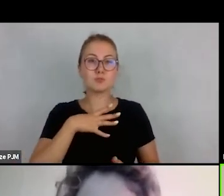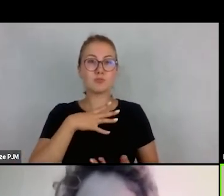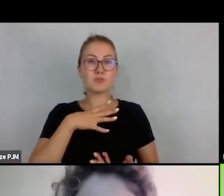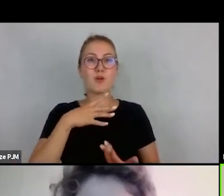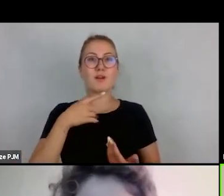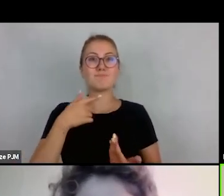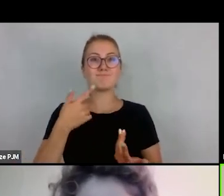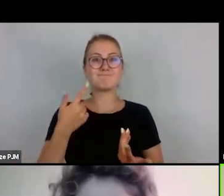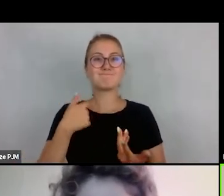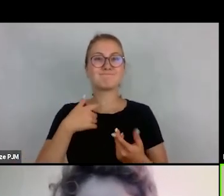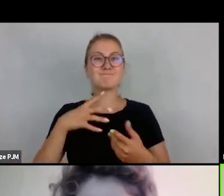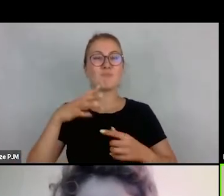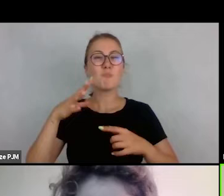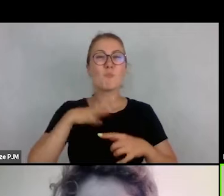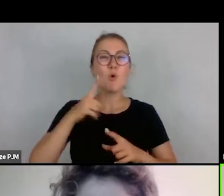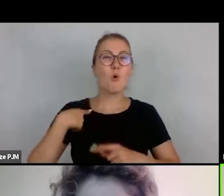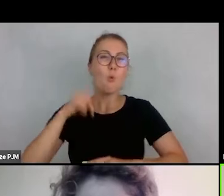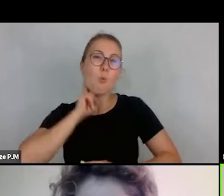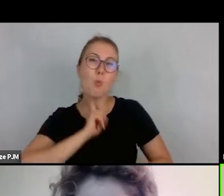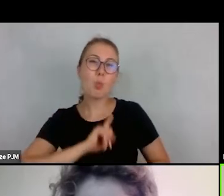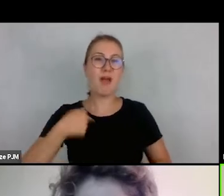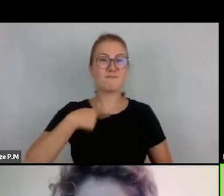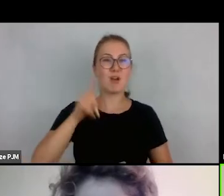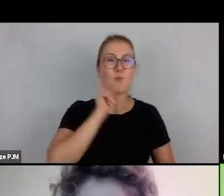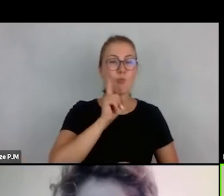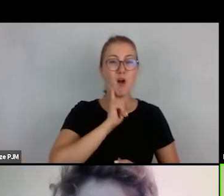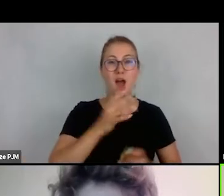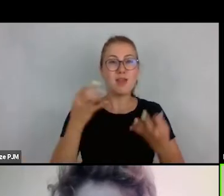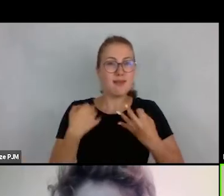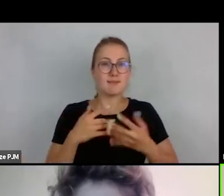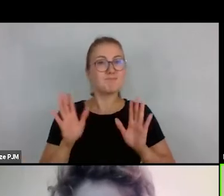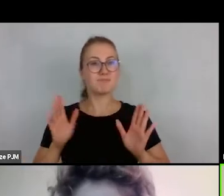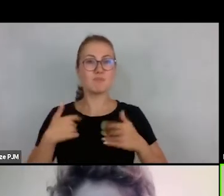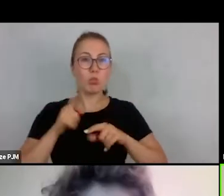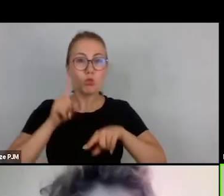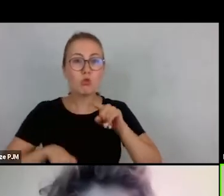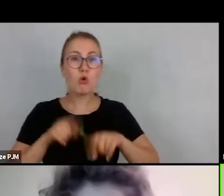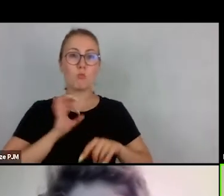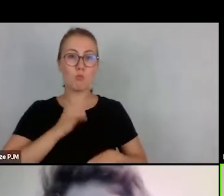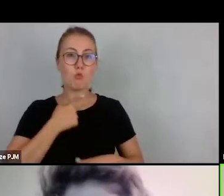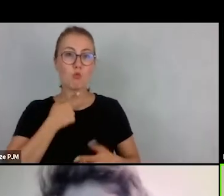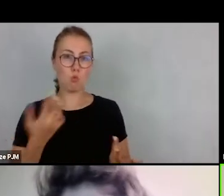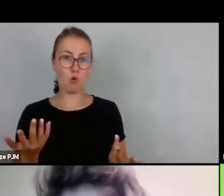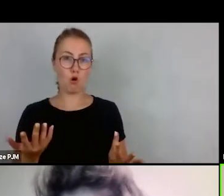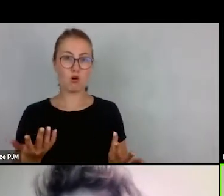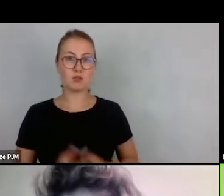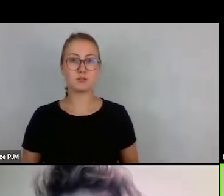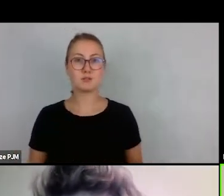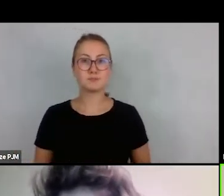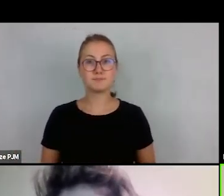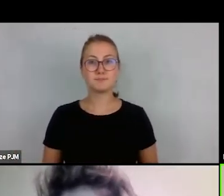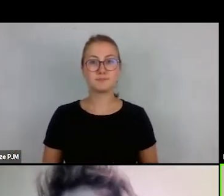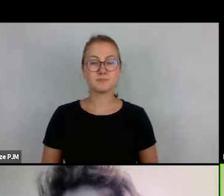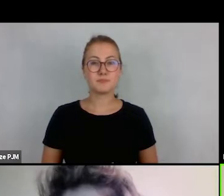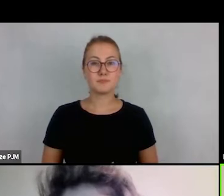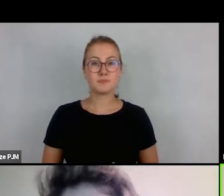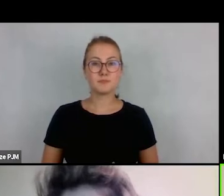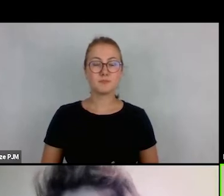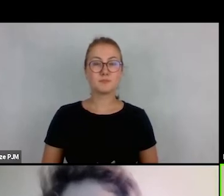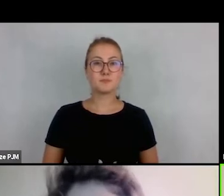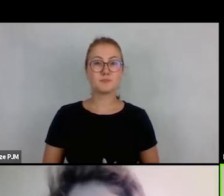people view me first and foremost as a man. What I'm invested in being is a social change